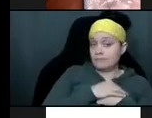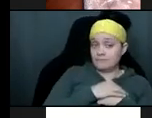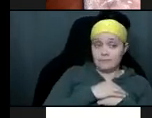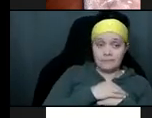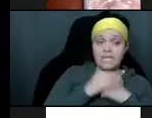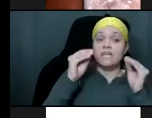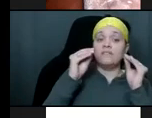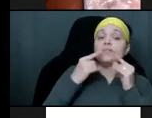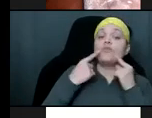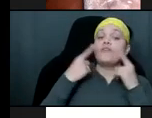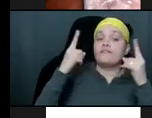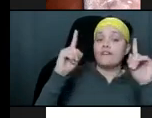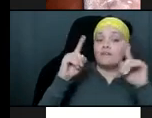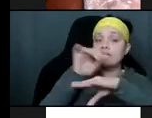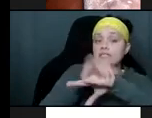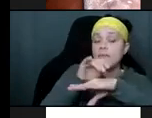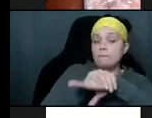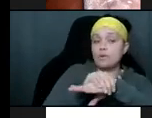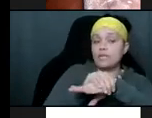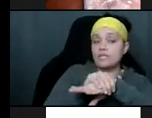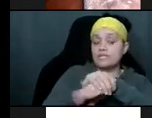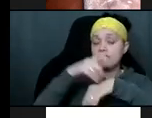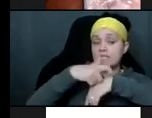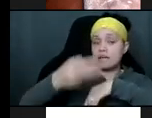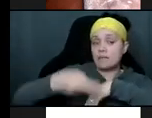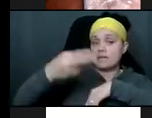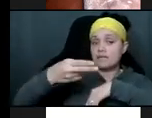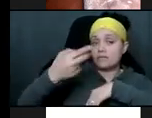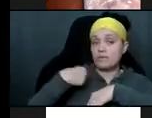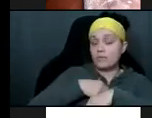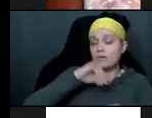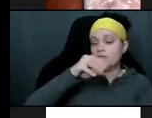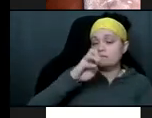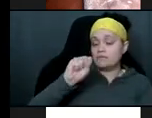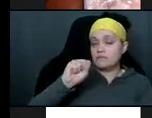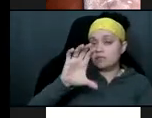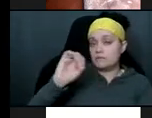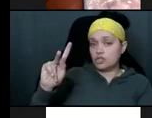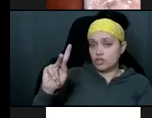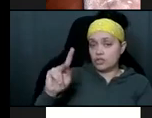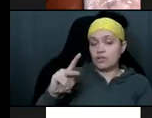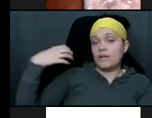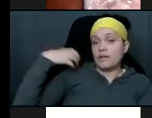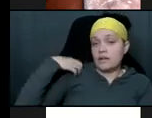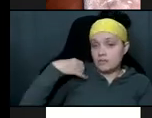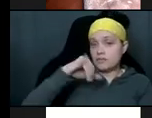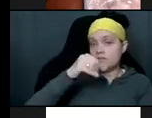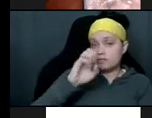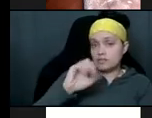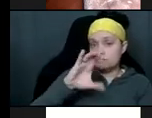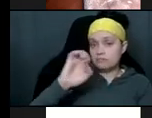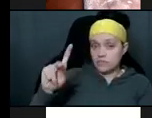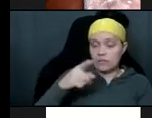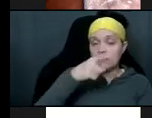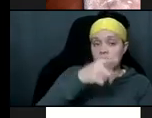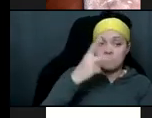Even more famous in British maritime history, we have James Cook, Captain James Cook. And if you look at